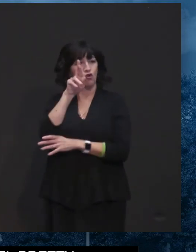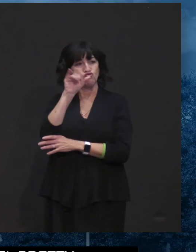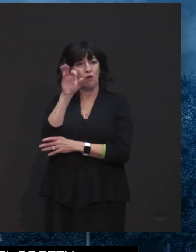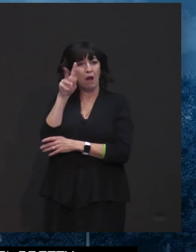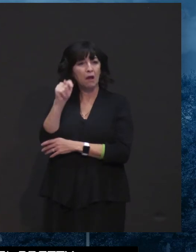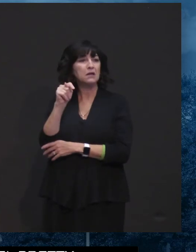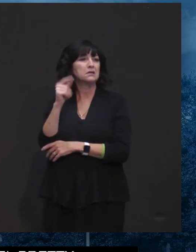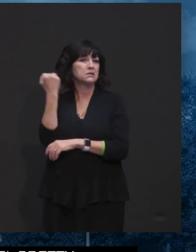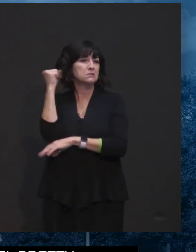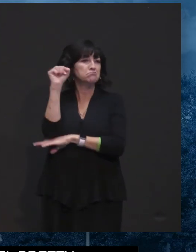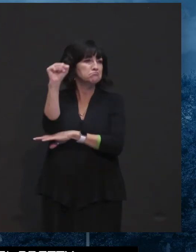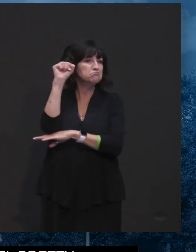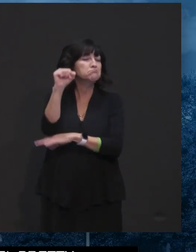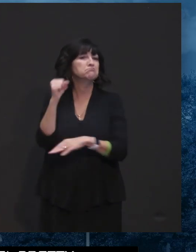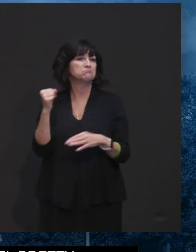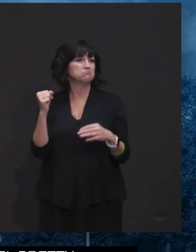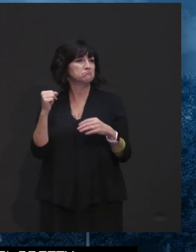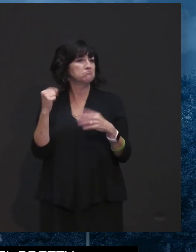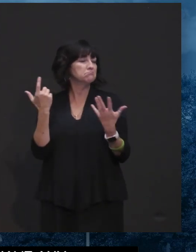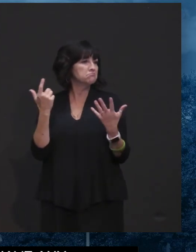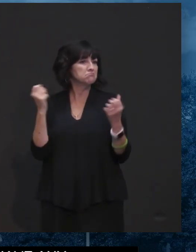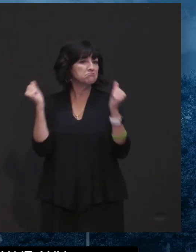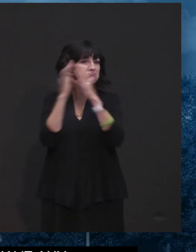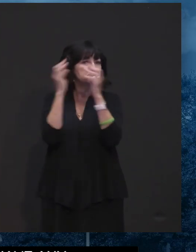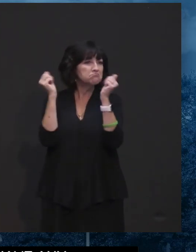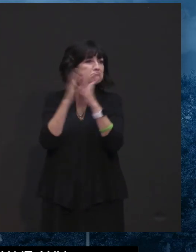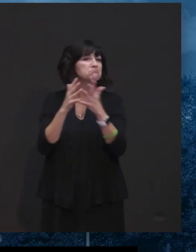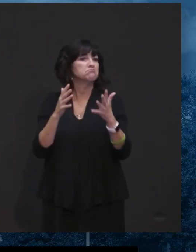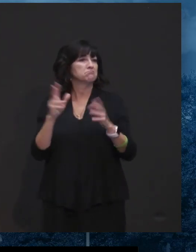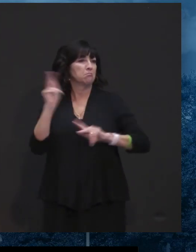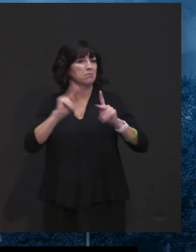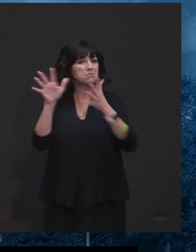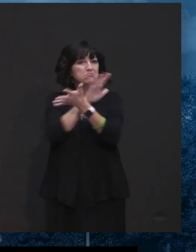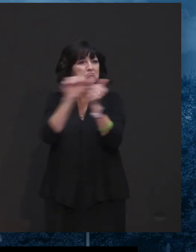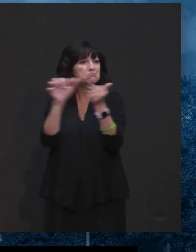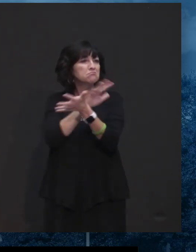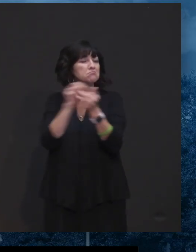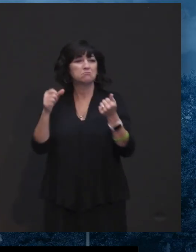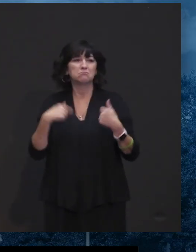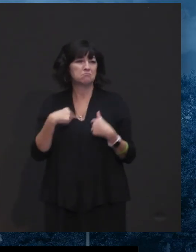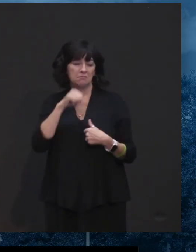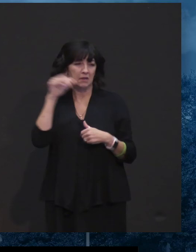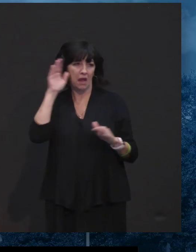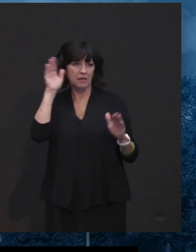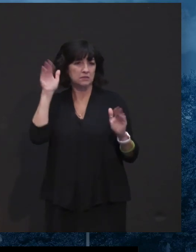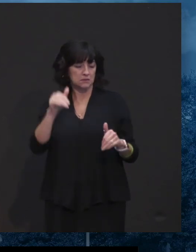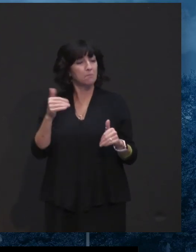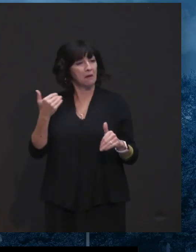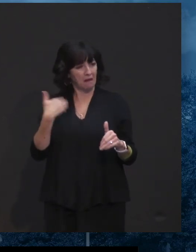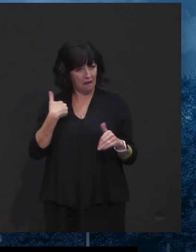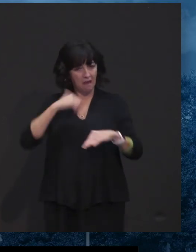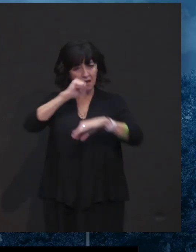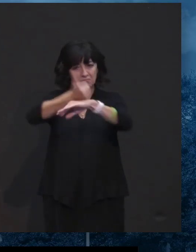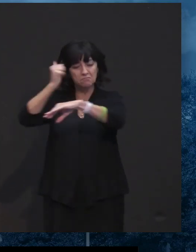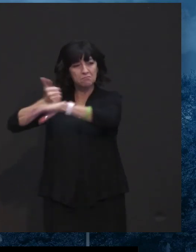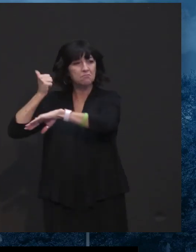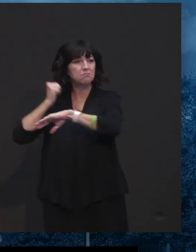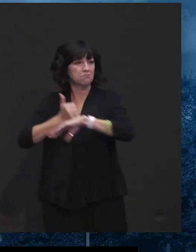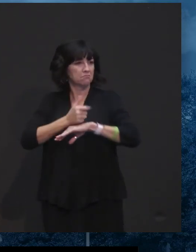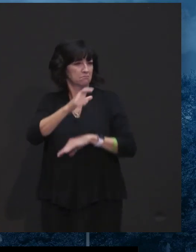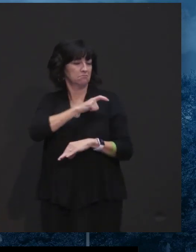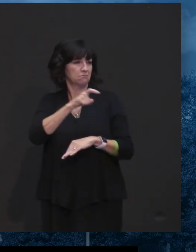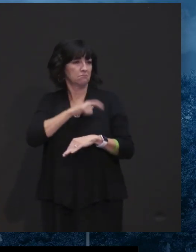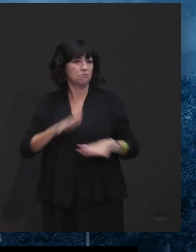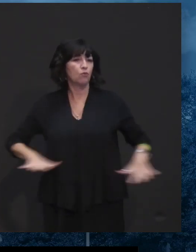the best, prepare for the worst. Law enforcement is prepared throughout this state, but we have no reason to believe that there will be